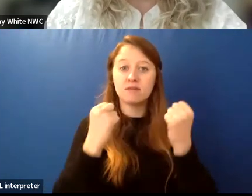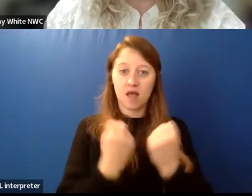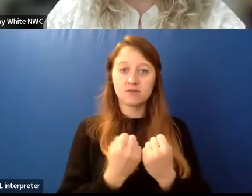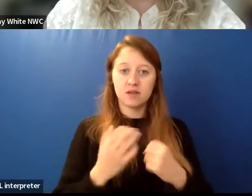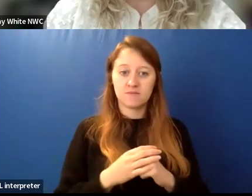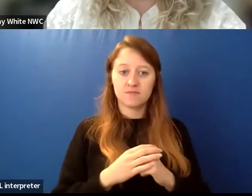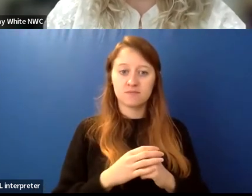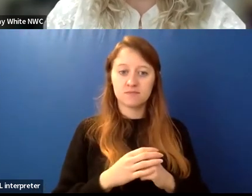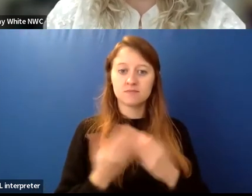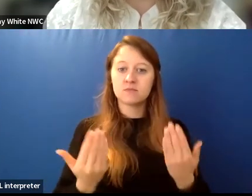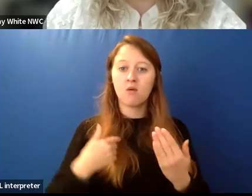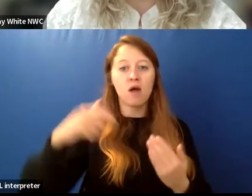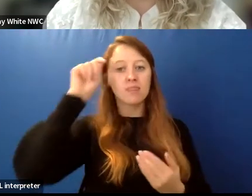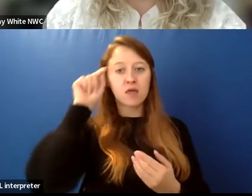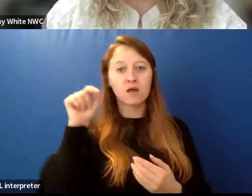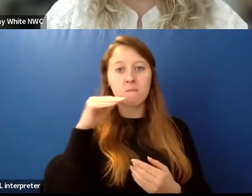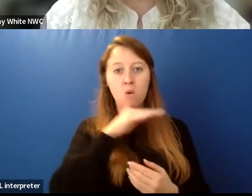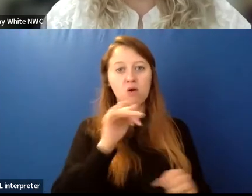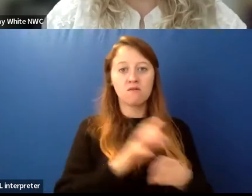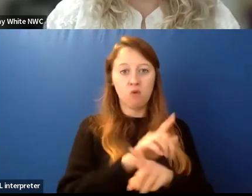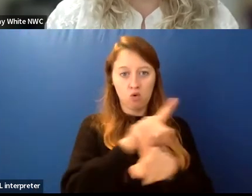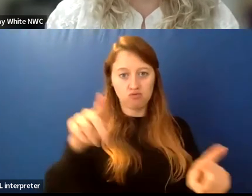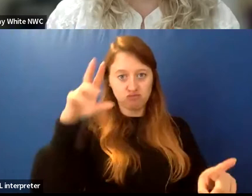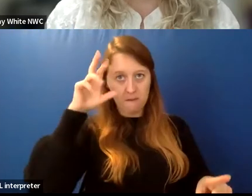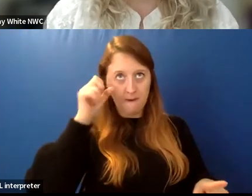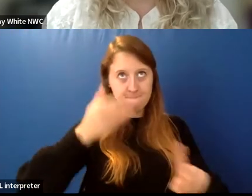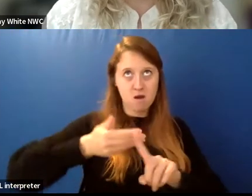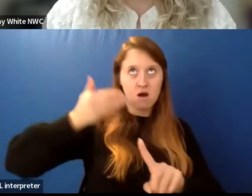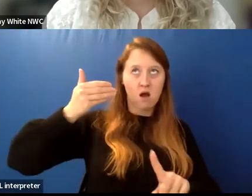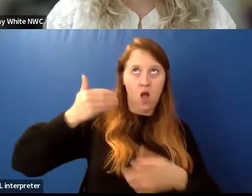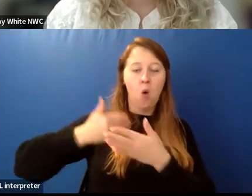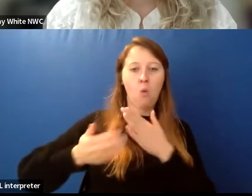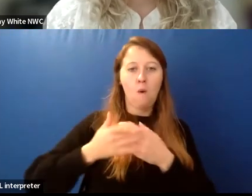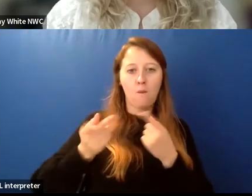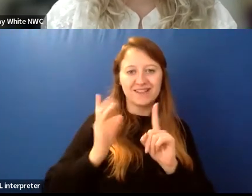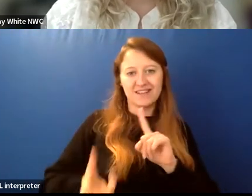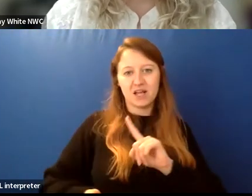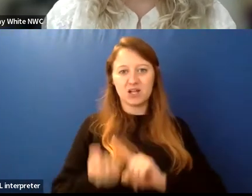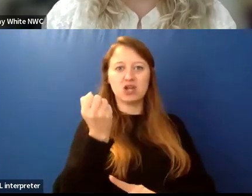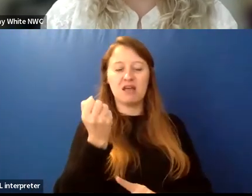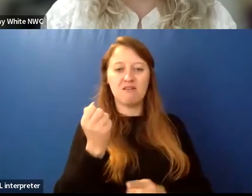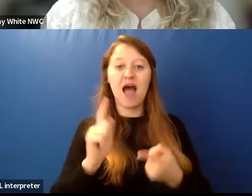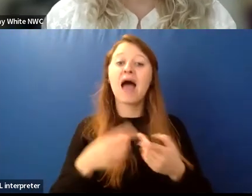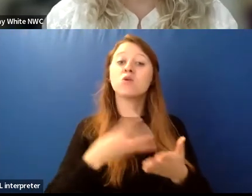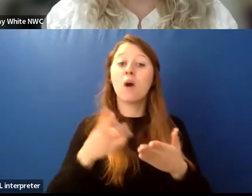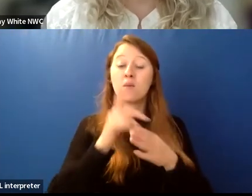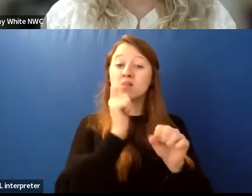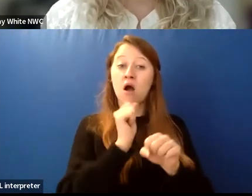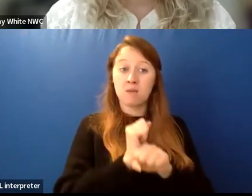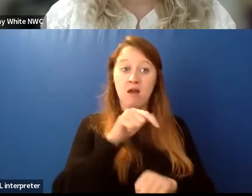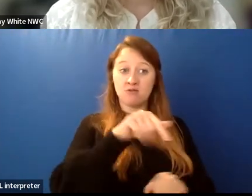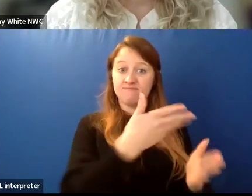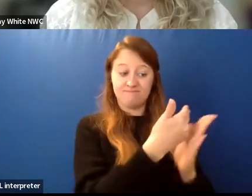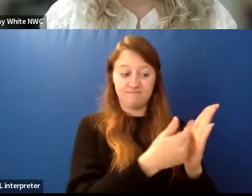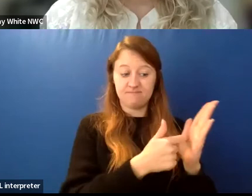think, to remember what we achieved, because I think sometimes when we talk about how the Act is working, and in many cases how it's not